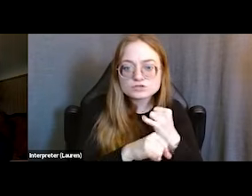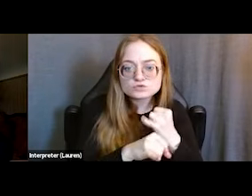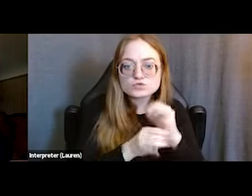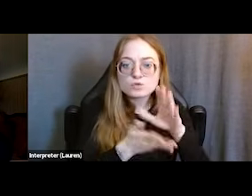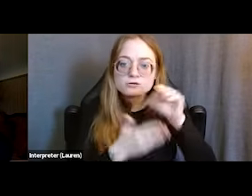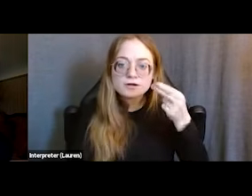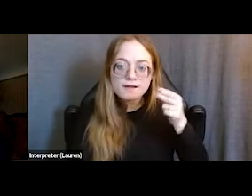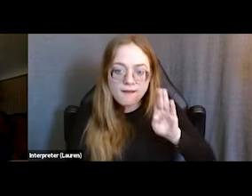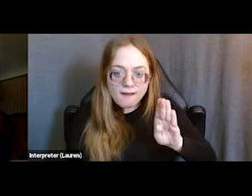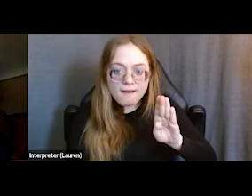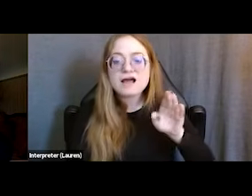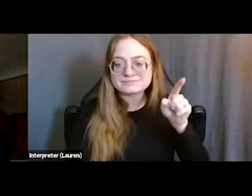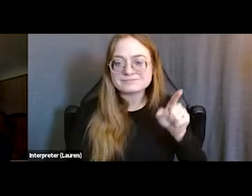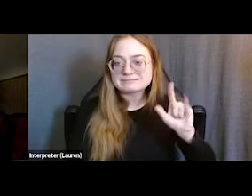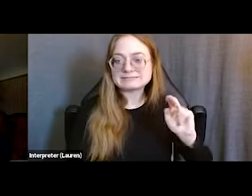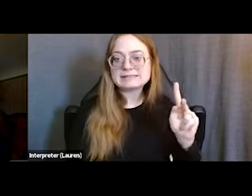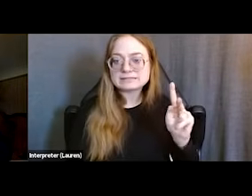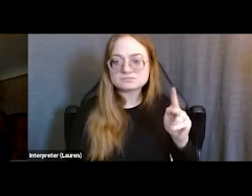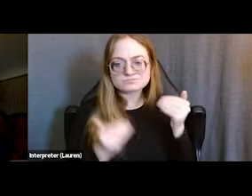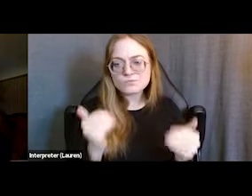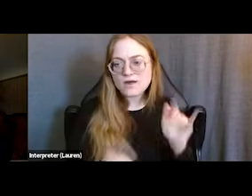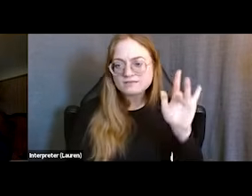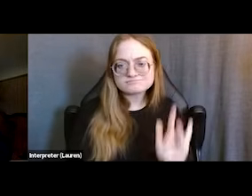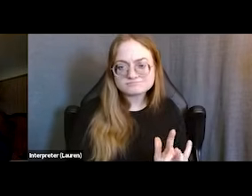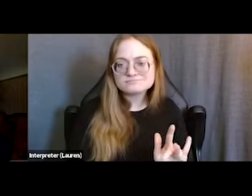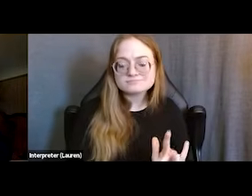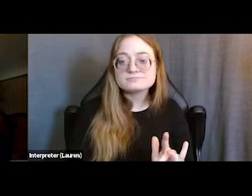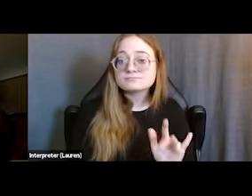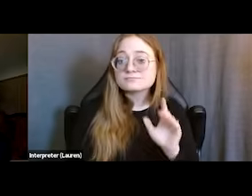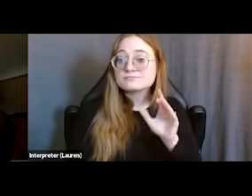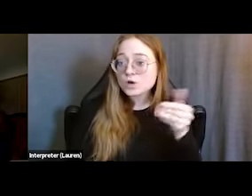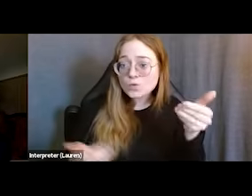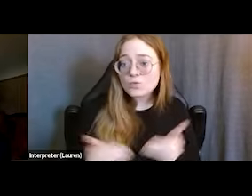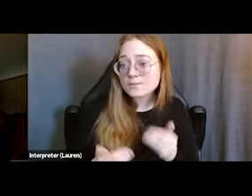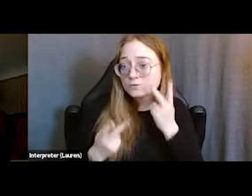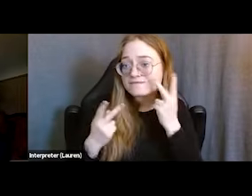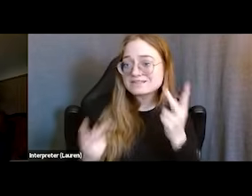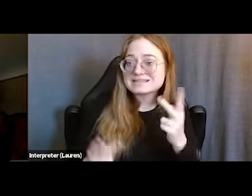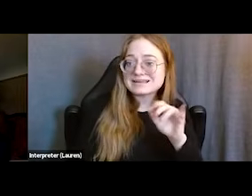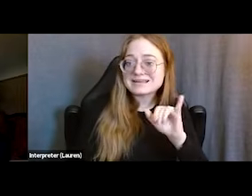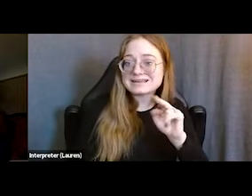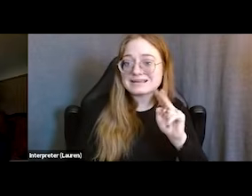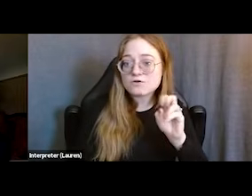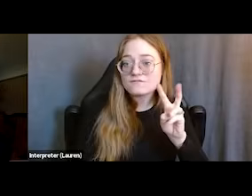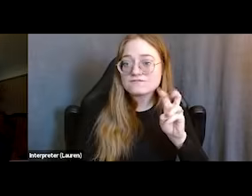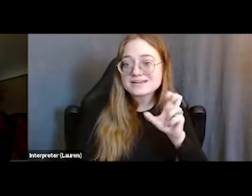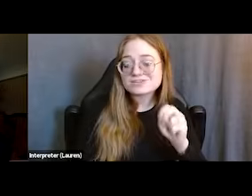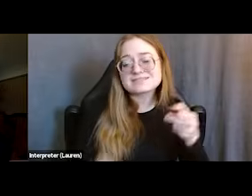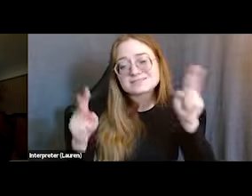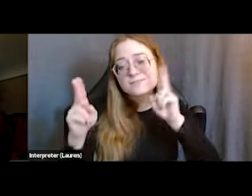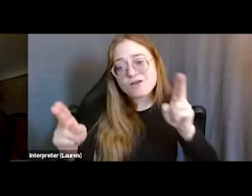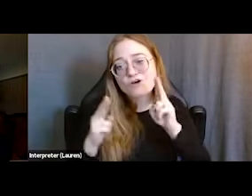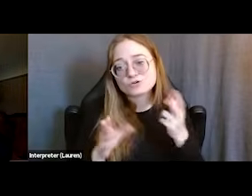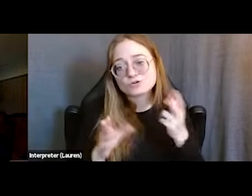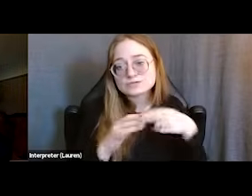more welcome. And you're more than welcome to visit Innovations at the University of Connecticut. It's been an honor, privilege to join you